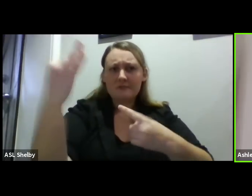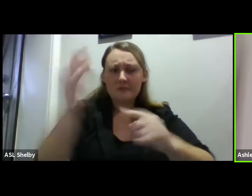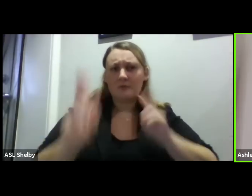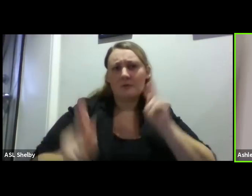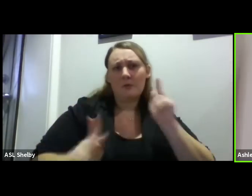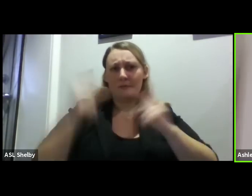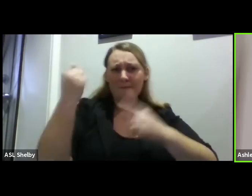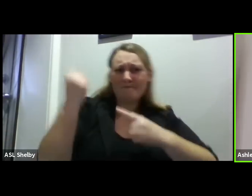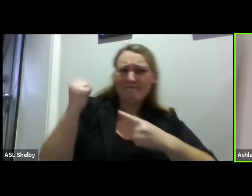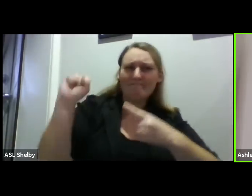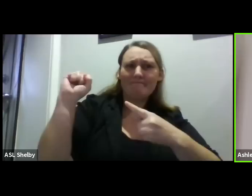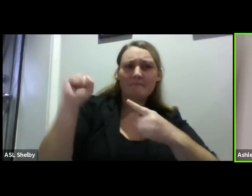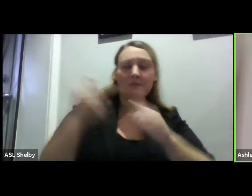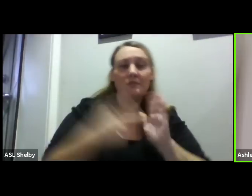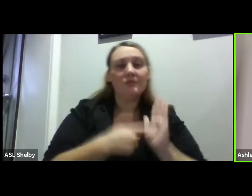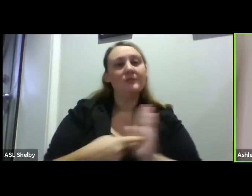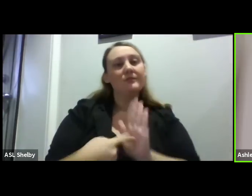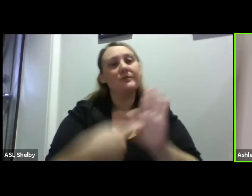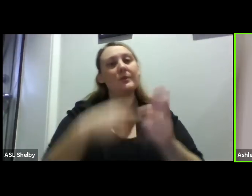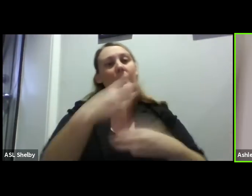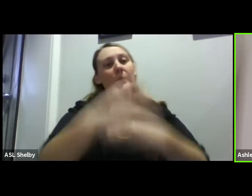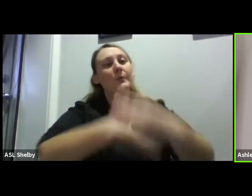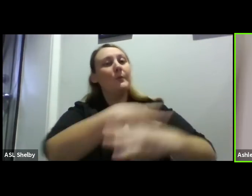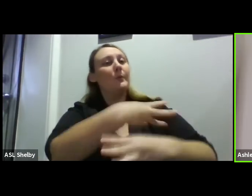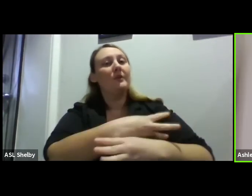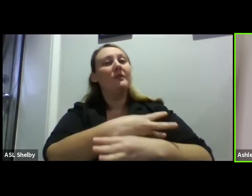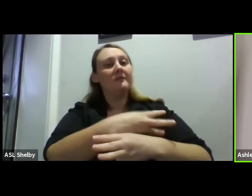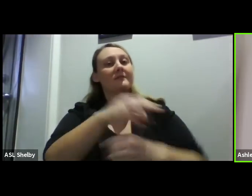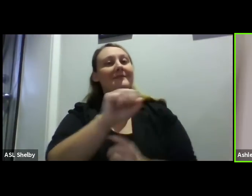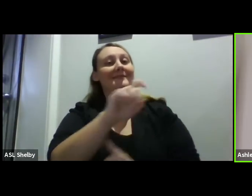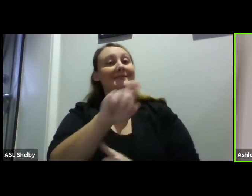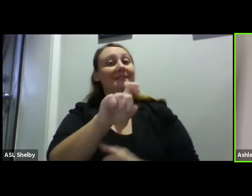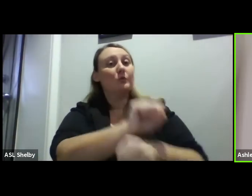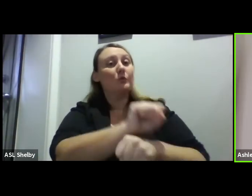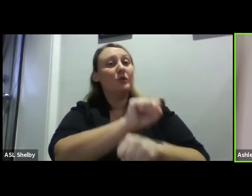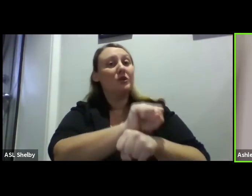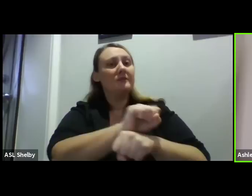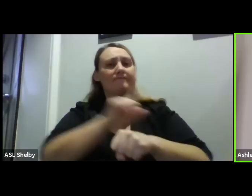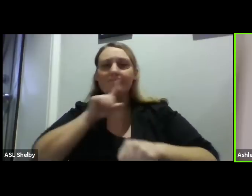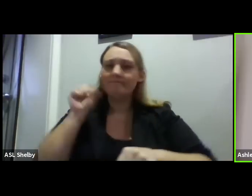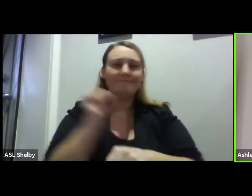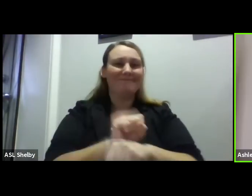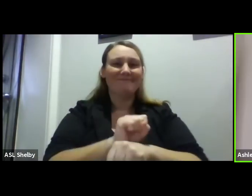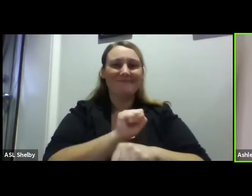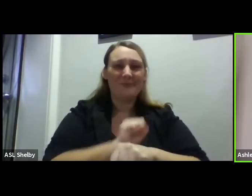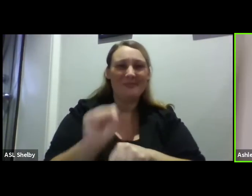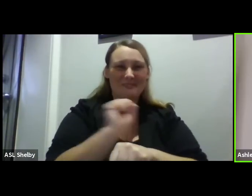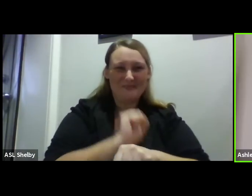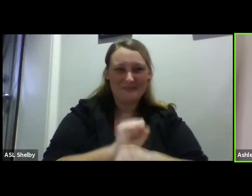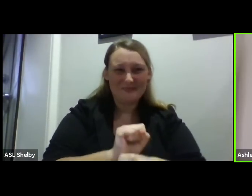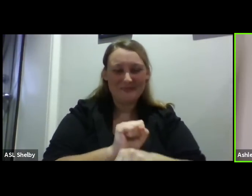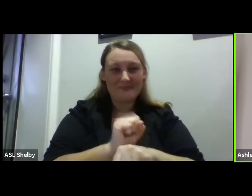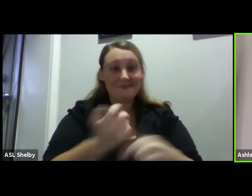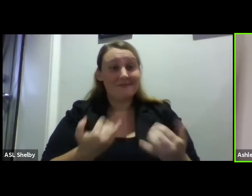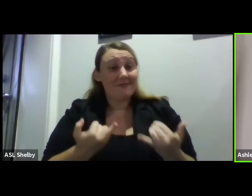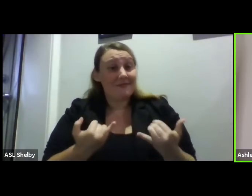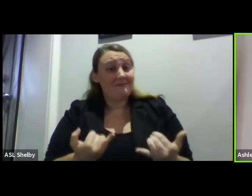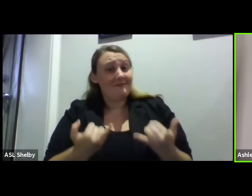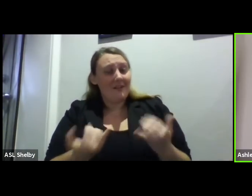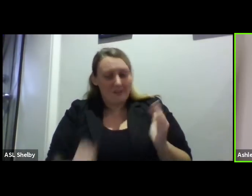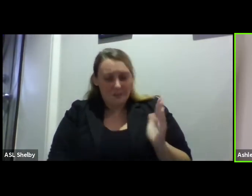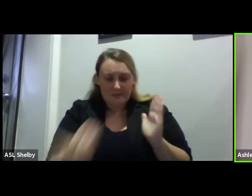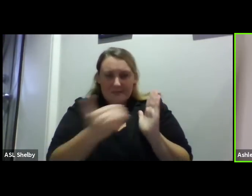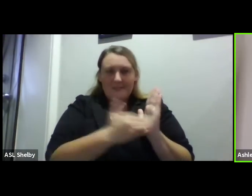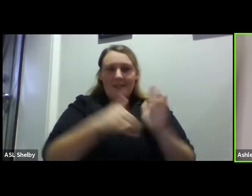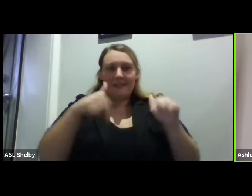become a tangible reality. And here we are, proving them right yet again. As a woman that's been